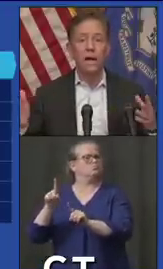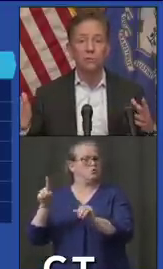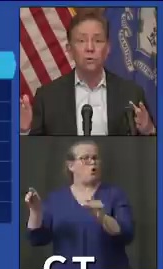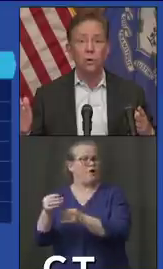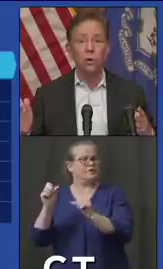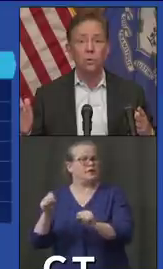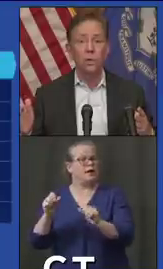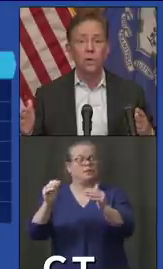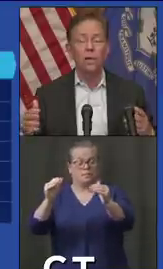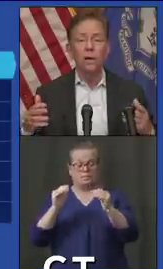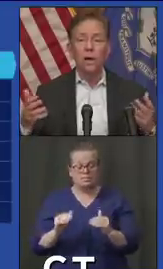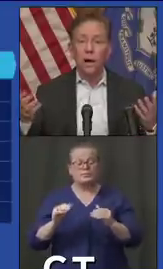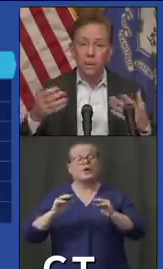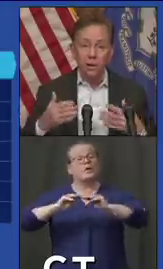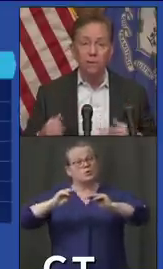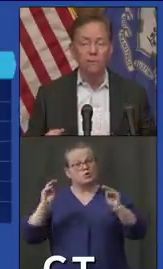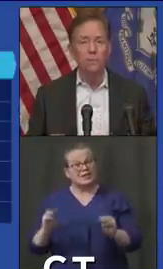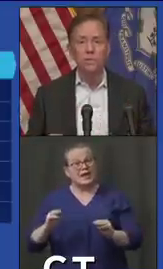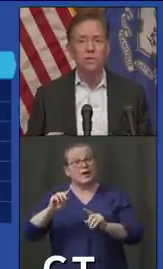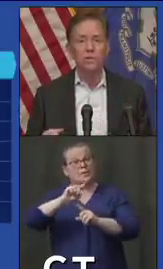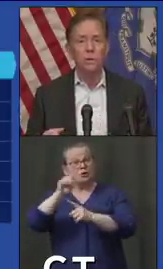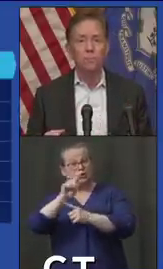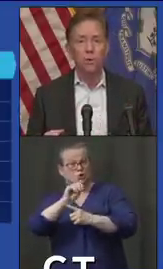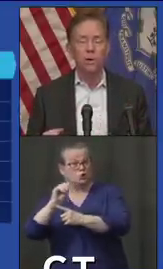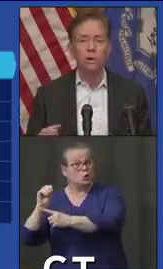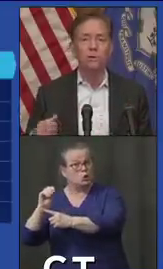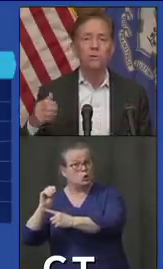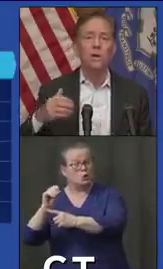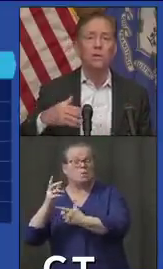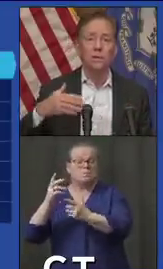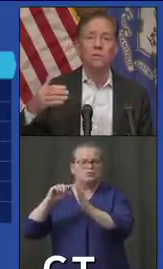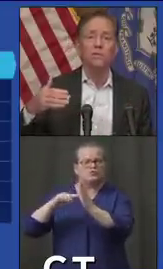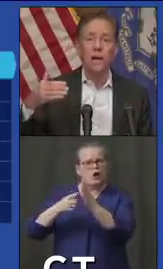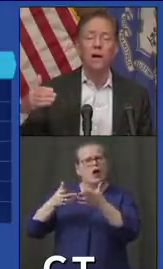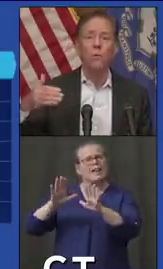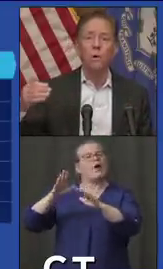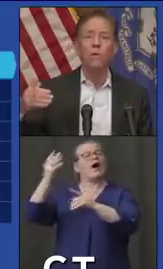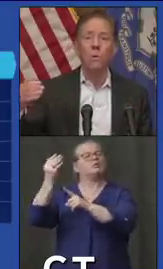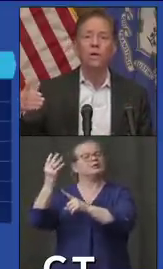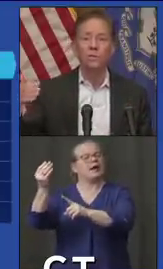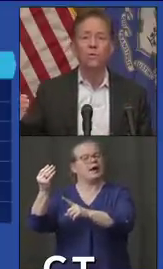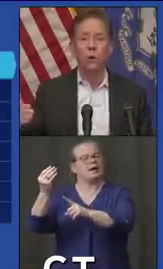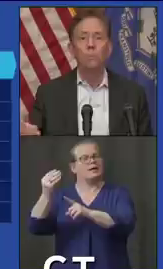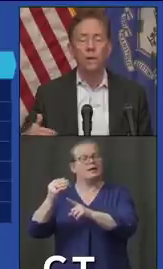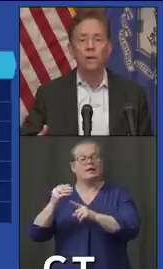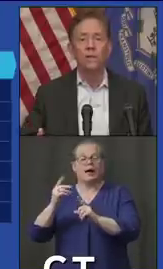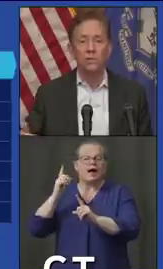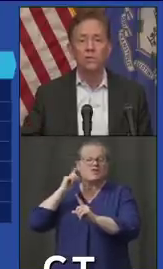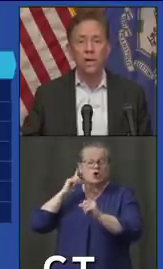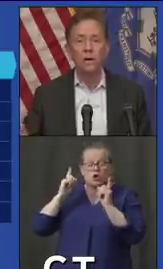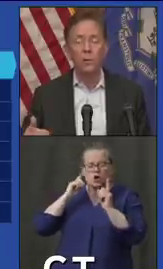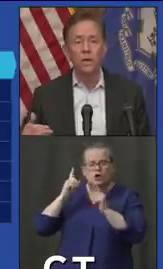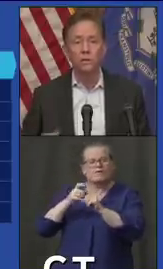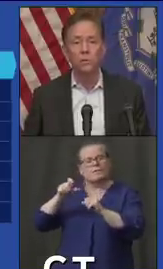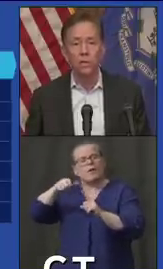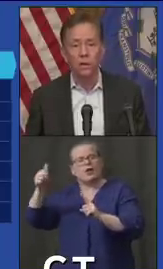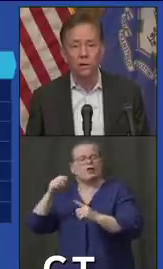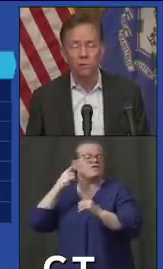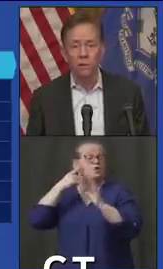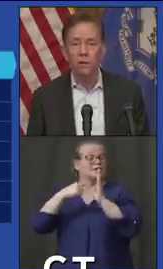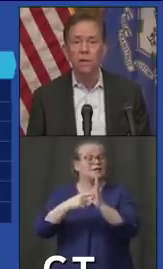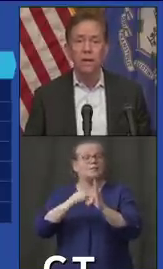just outdoor only. I'm hearing from Mystic Seaport and others, this is how we want to open, and this is how we can